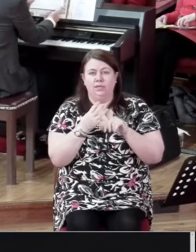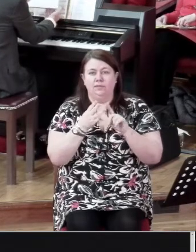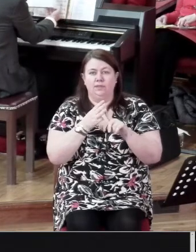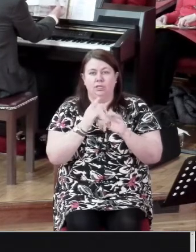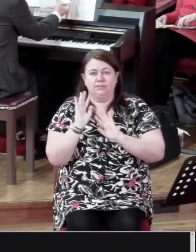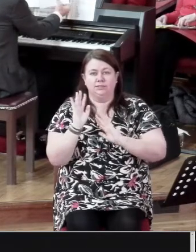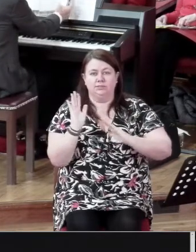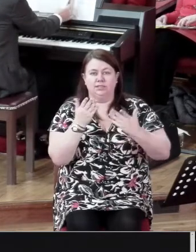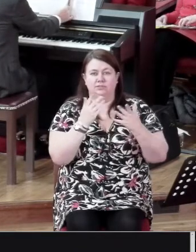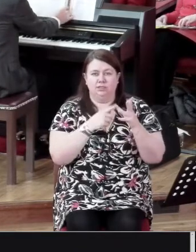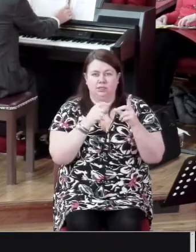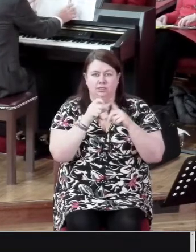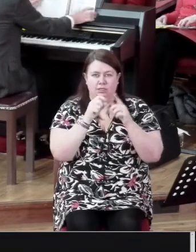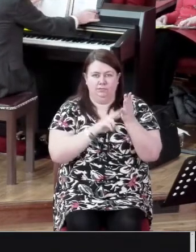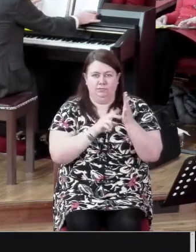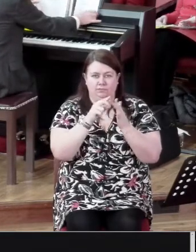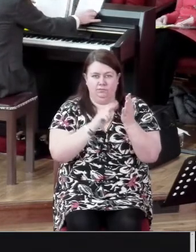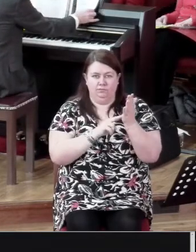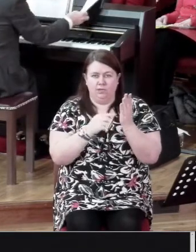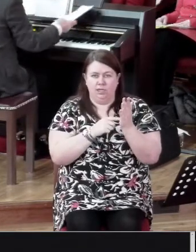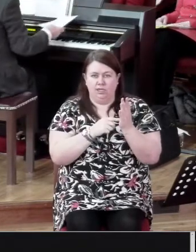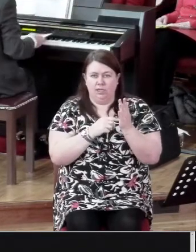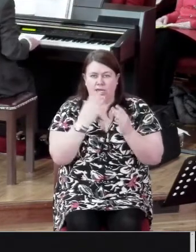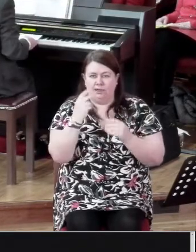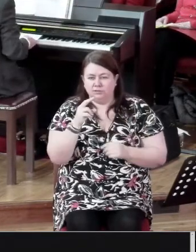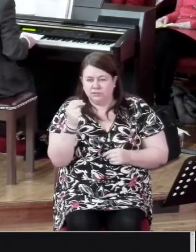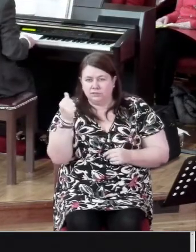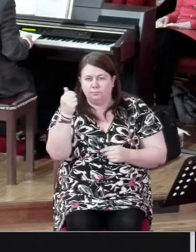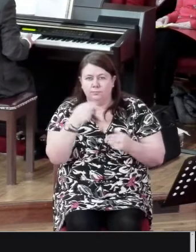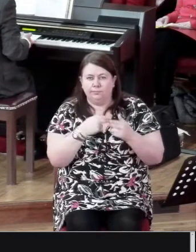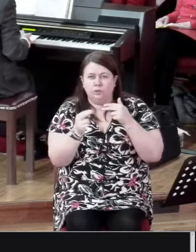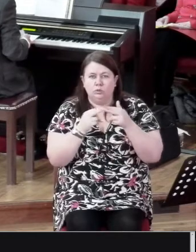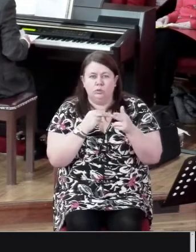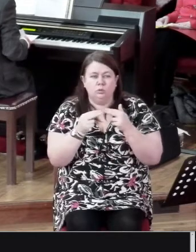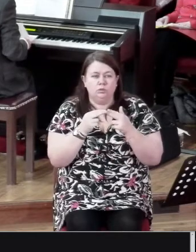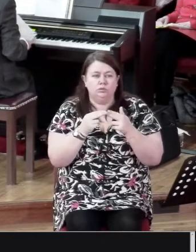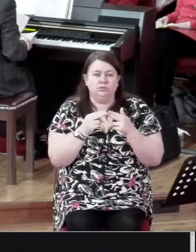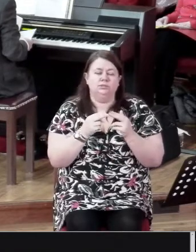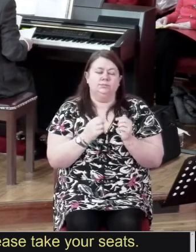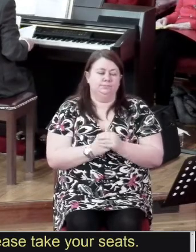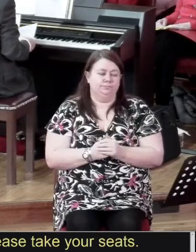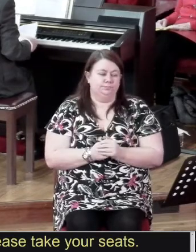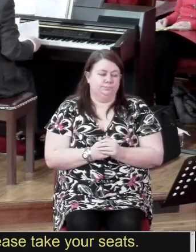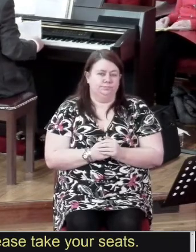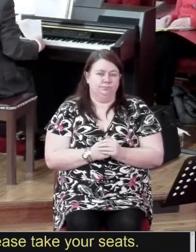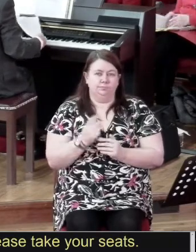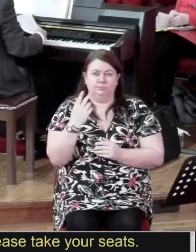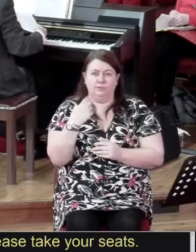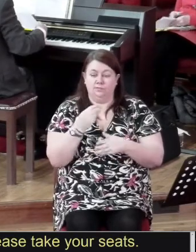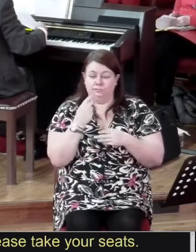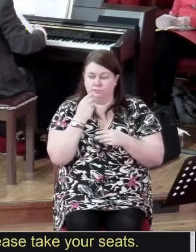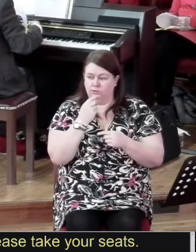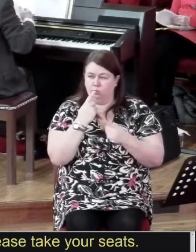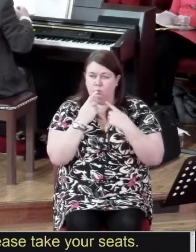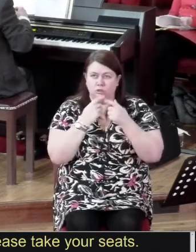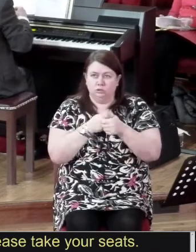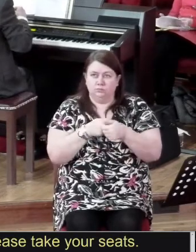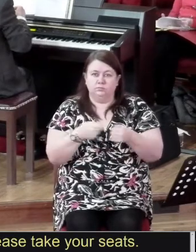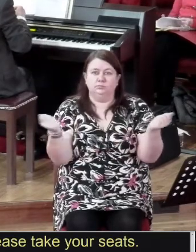Advent. Just a few things to pick out before we begin our worship, just from the sheets which were handed out, or the words have been in the